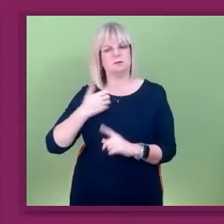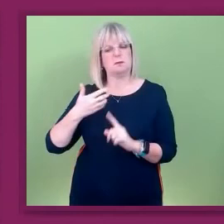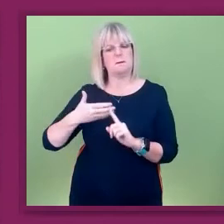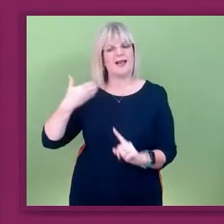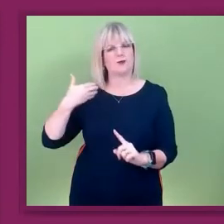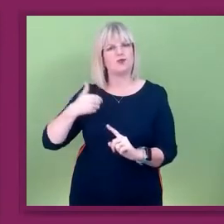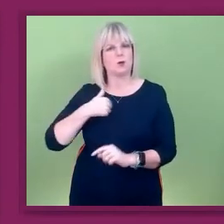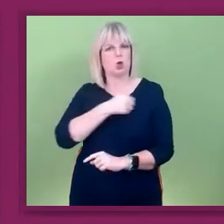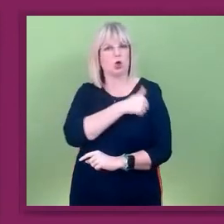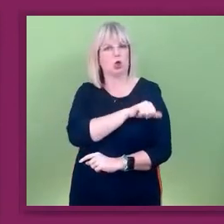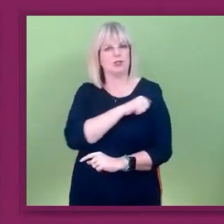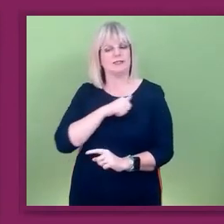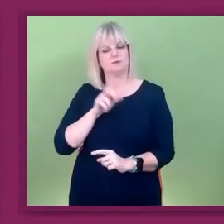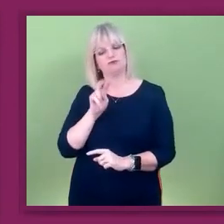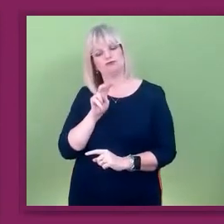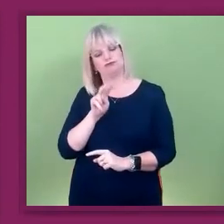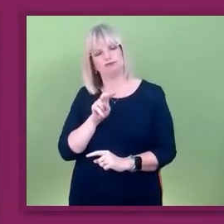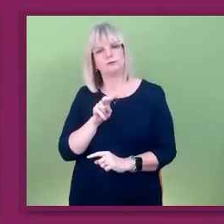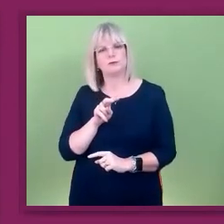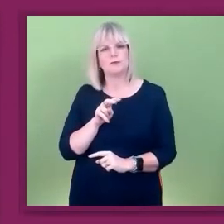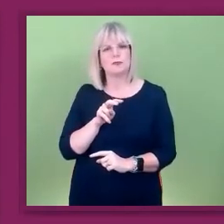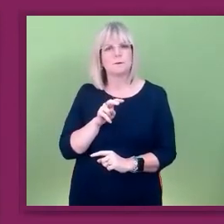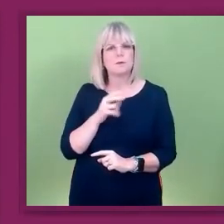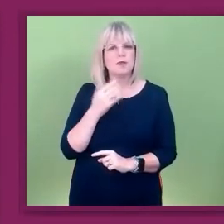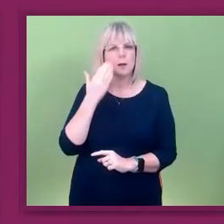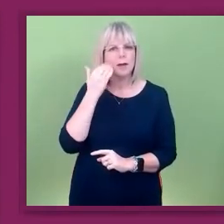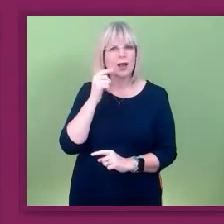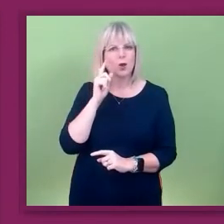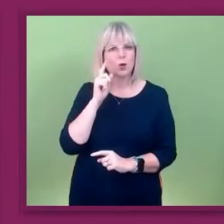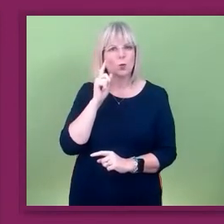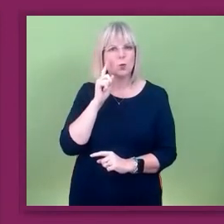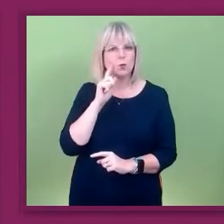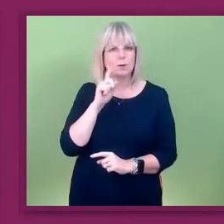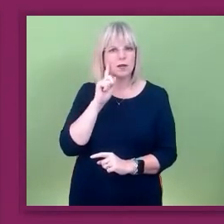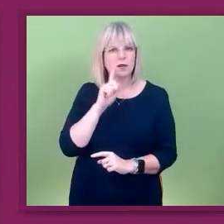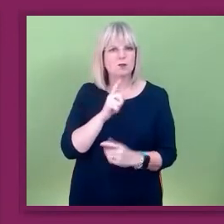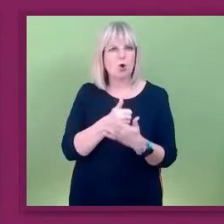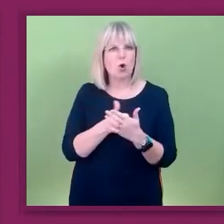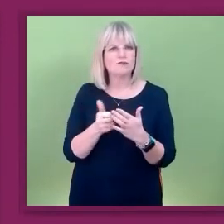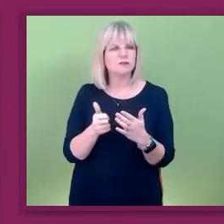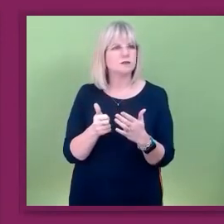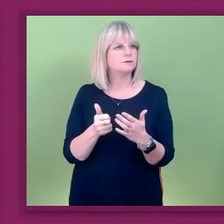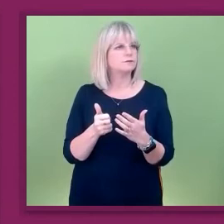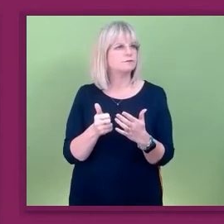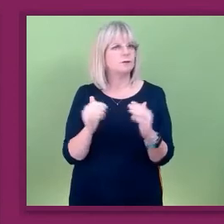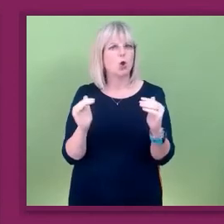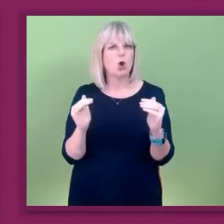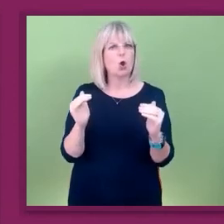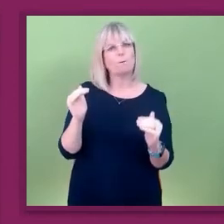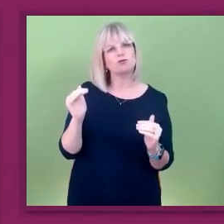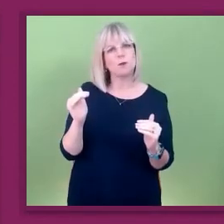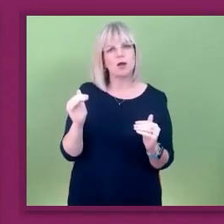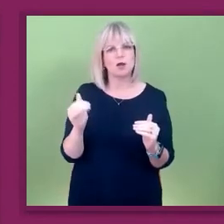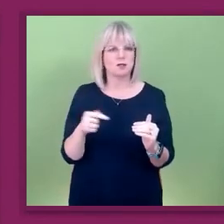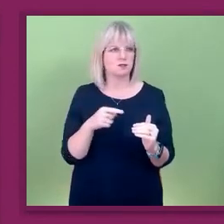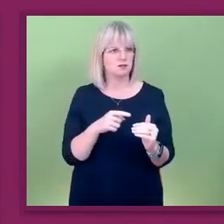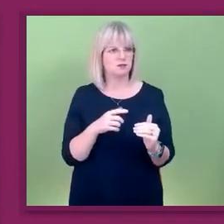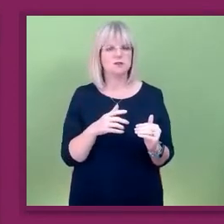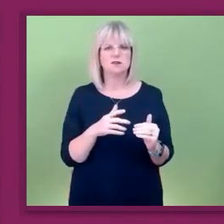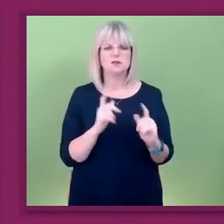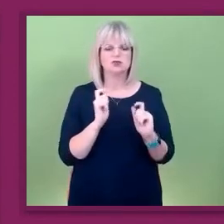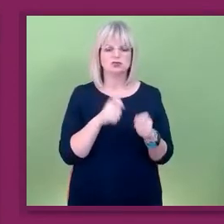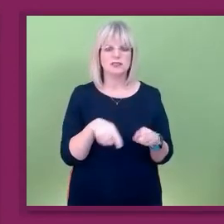often compromised, I think that says, in the birthing experience, treated like they're on a factory conveyor belt, moved into